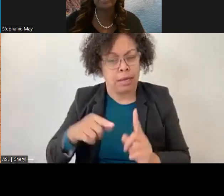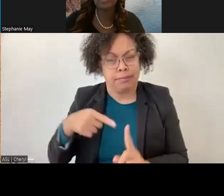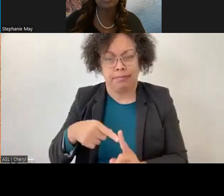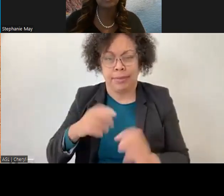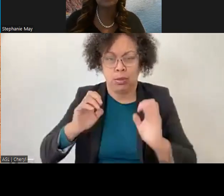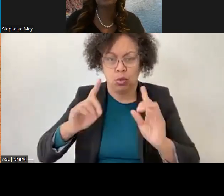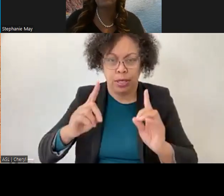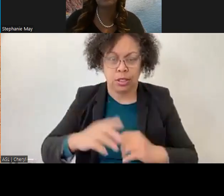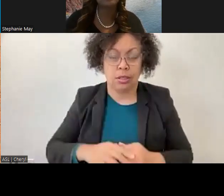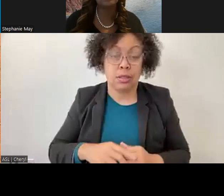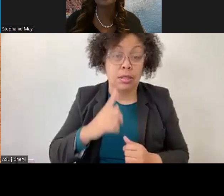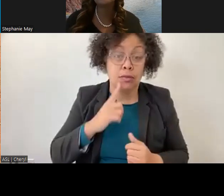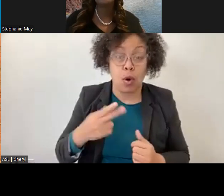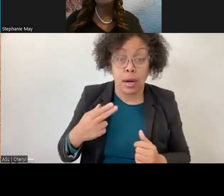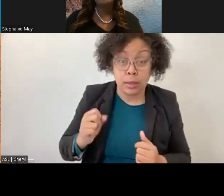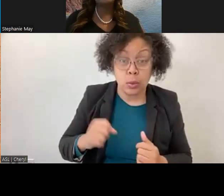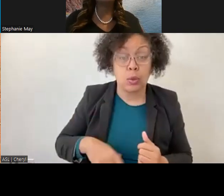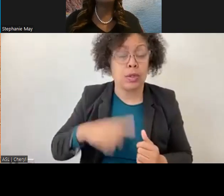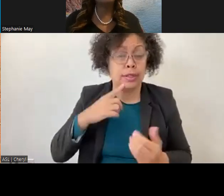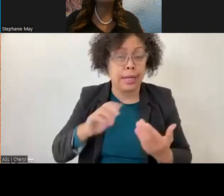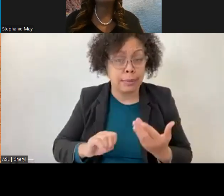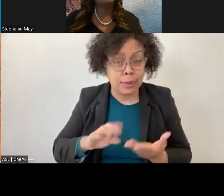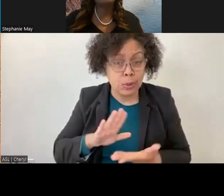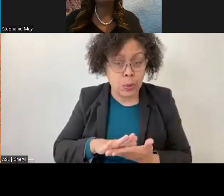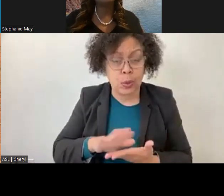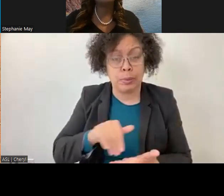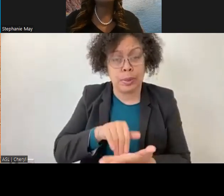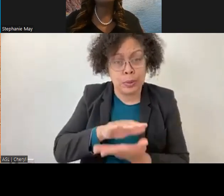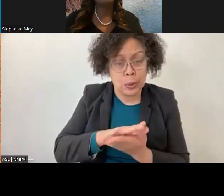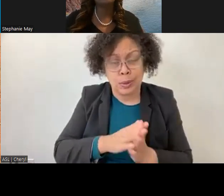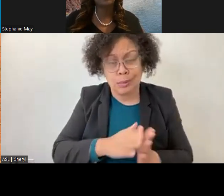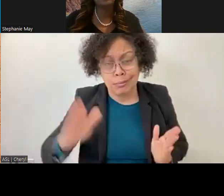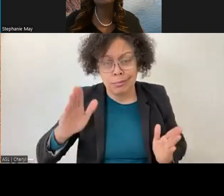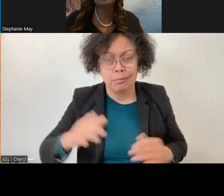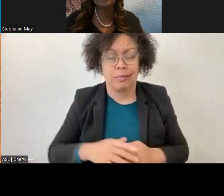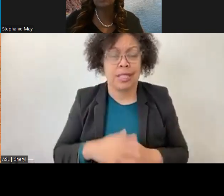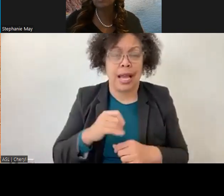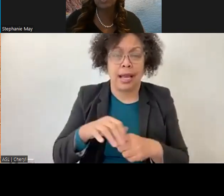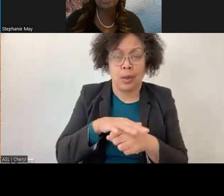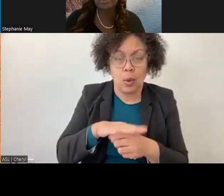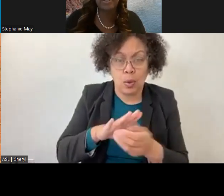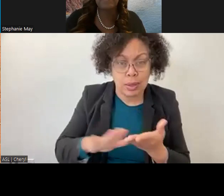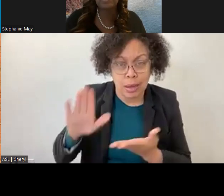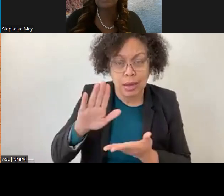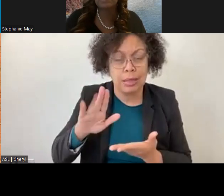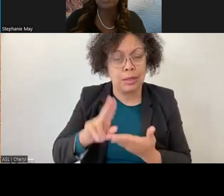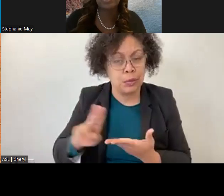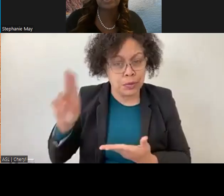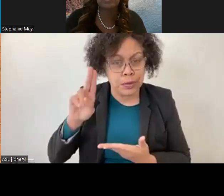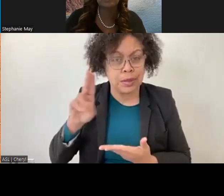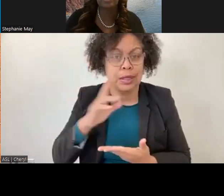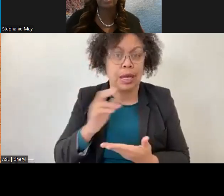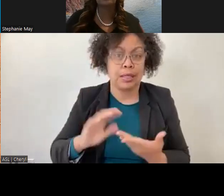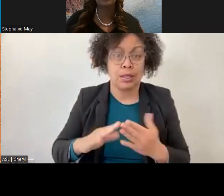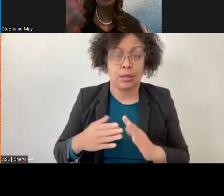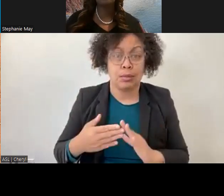the secondary schools, primary schools, as well as the local colleges and universities, and even the